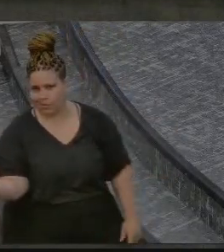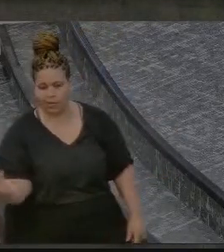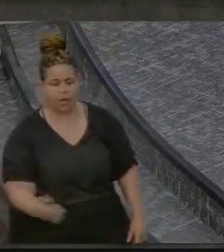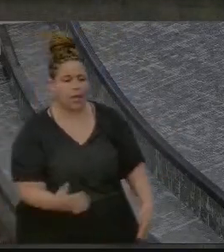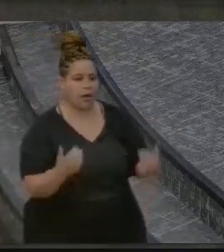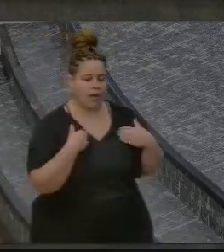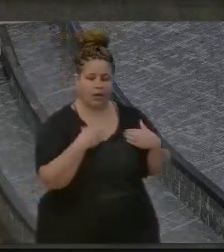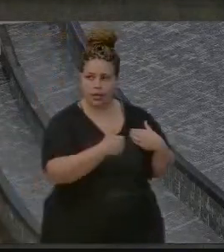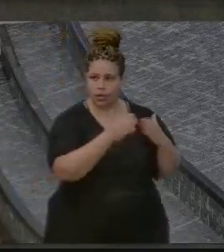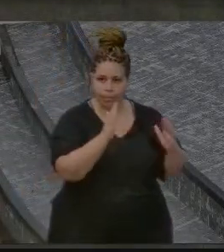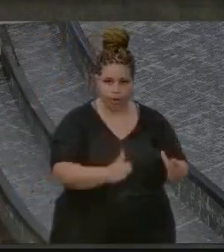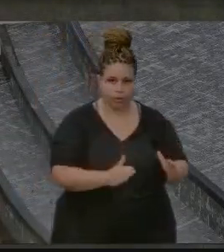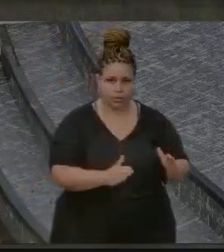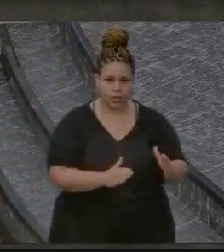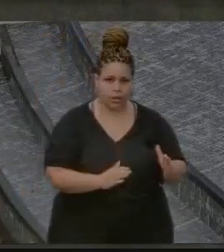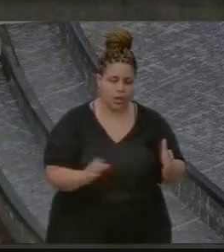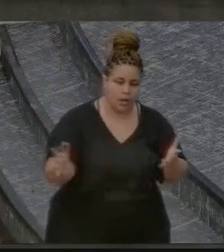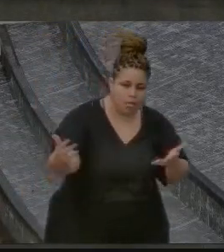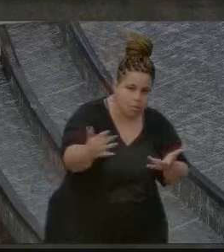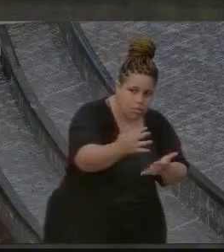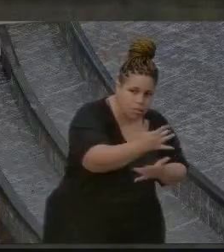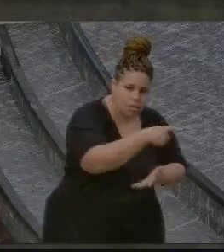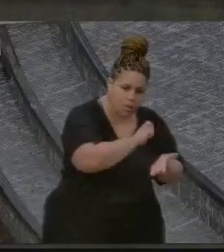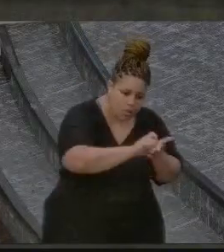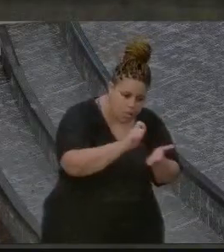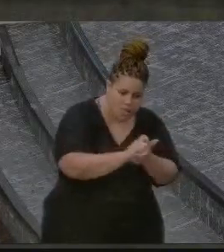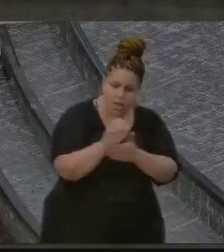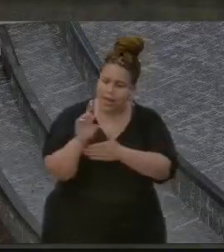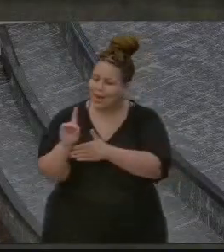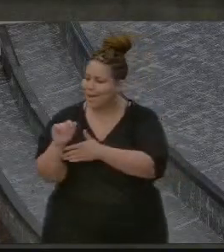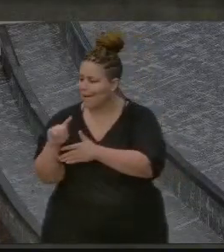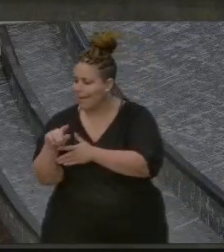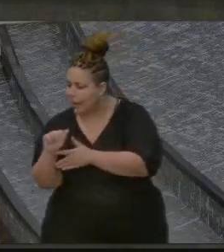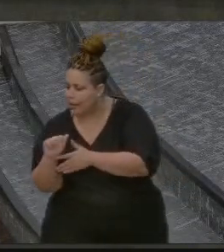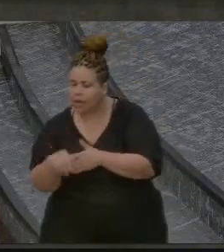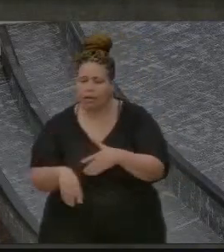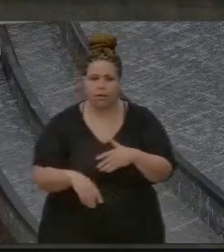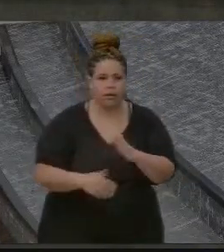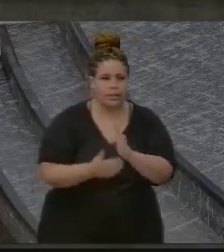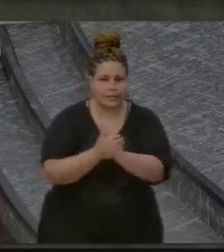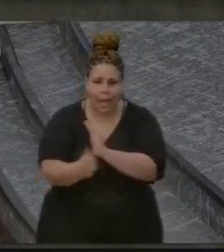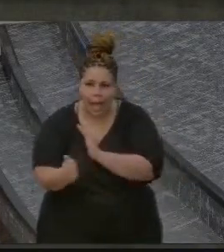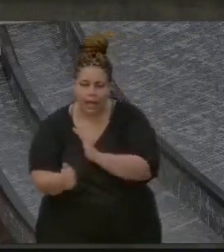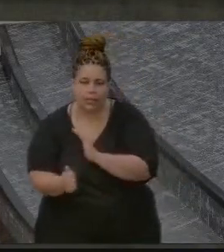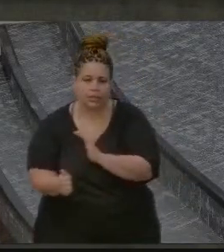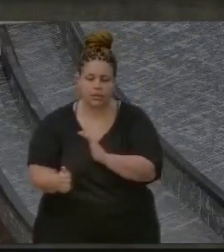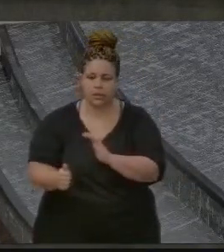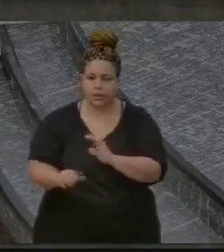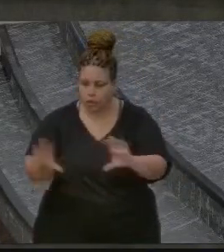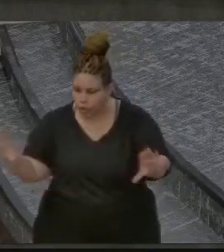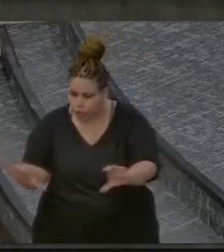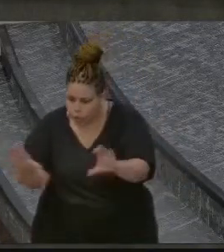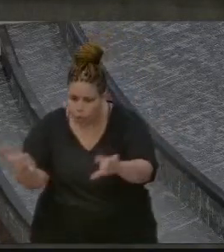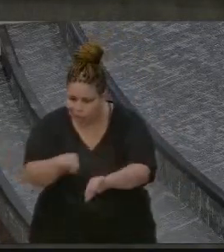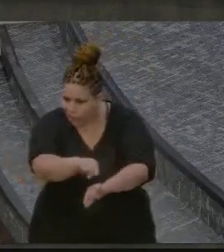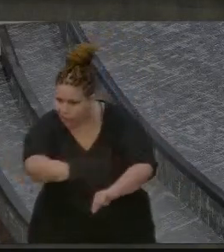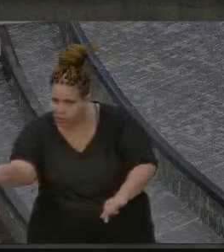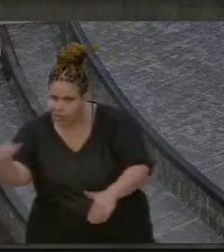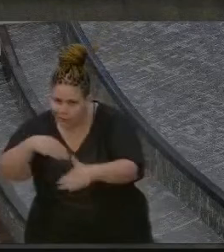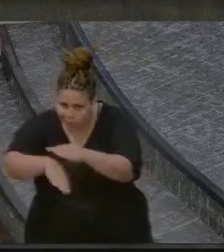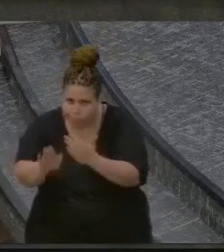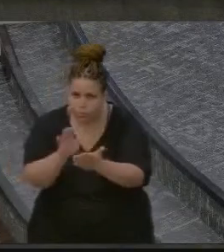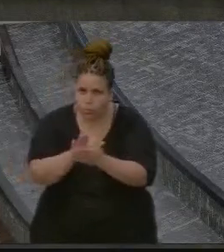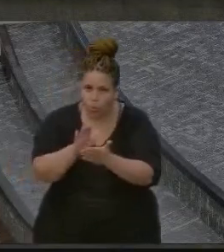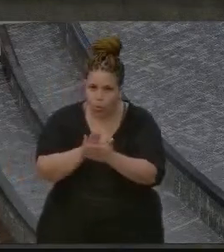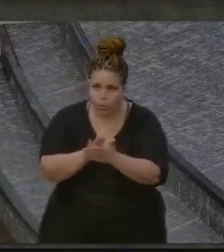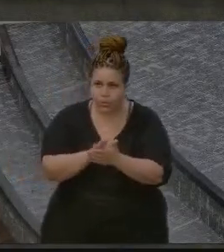does the reporting, but in terms of these tasks actually being performed, this looks like an opportunity to me to restructure some of the actual work